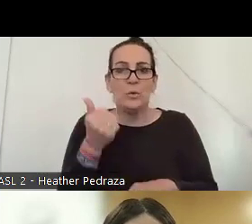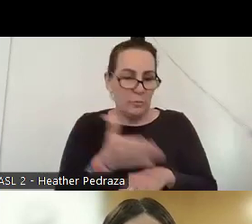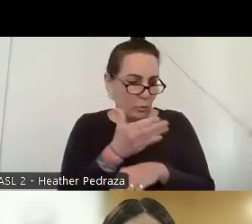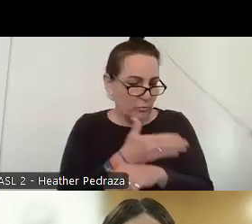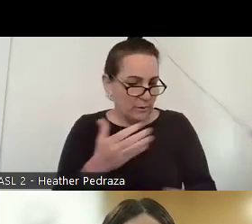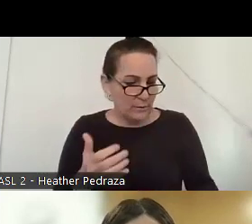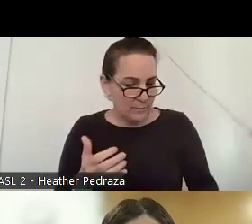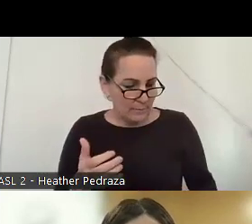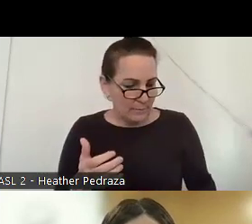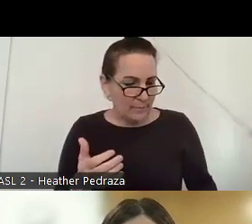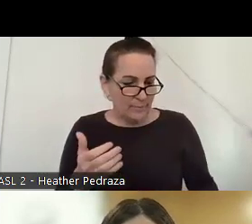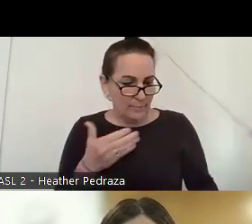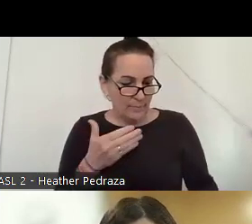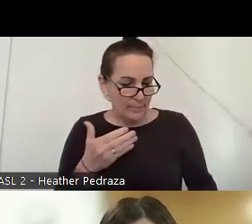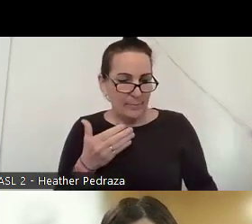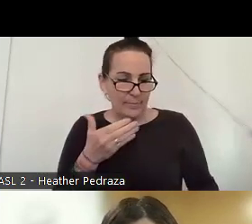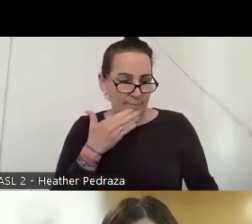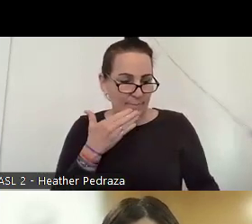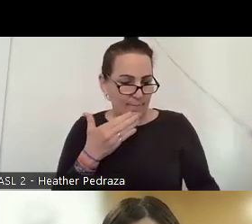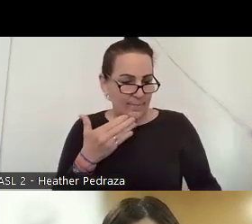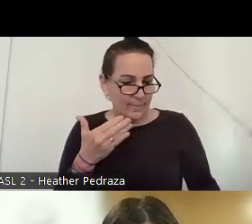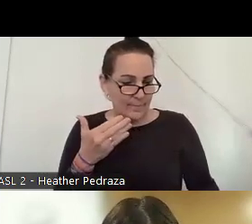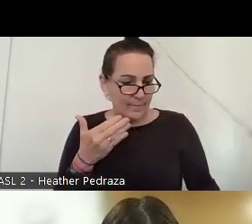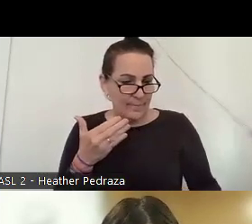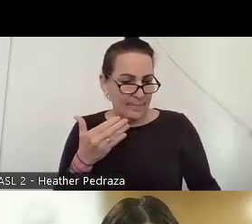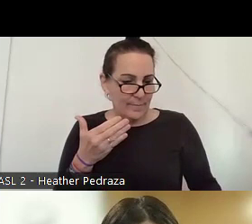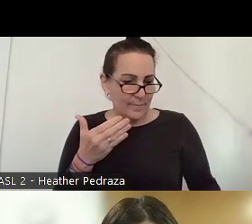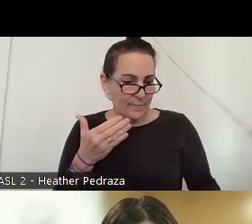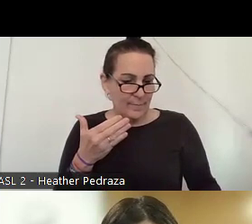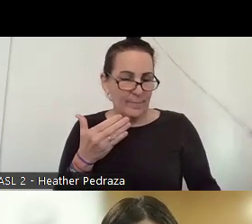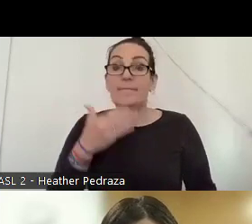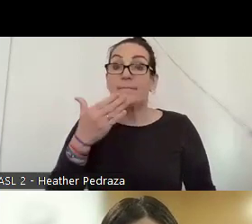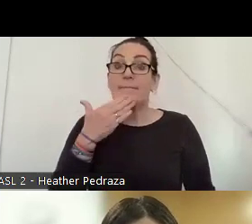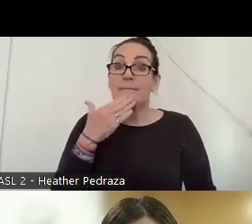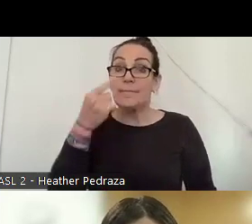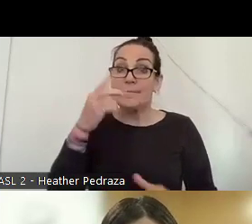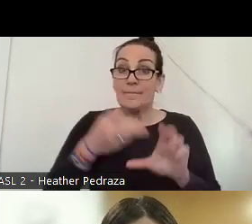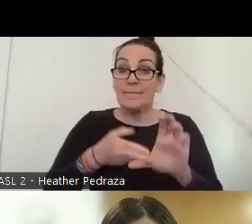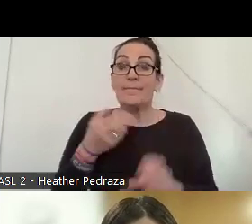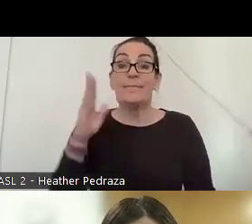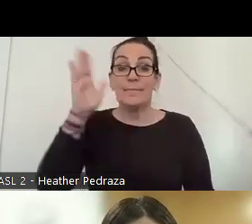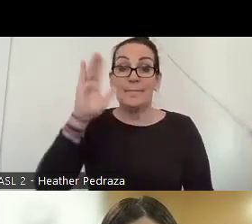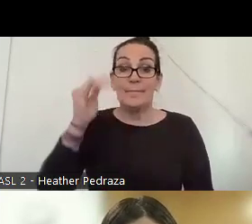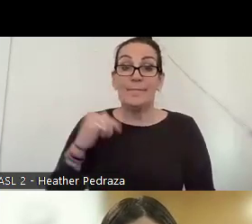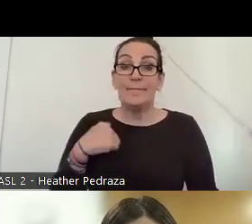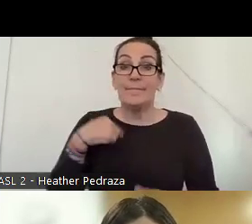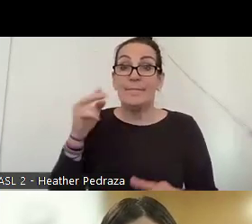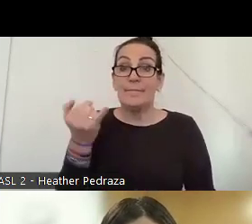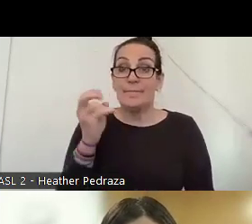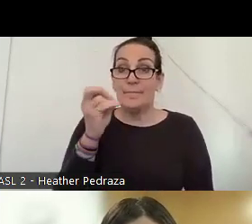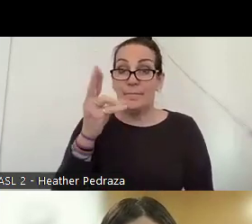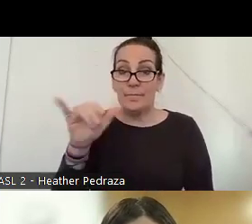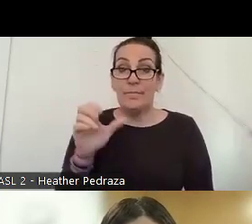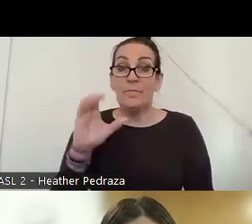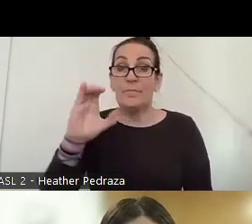Thank you so much for joining us. Jerry? Hi, good morning. I'm Jerry Jew. I'm a family medicine doctor by training,